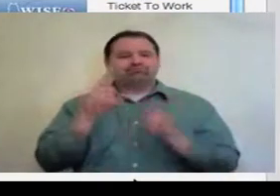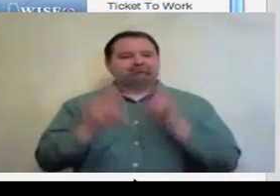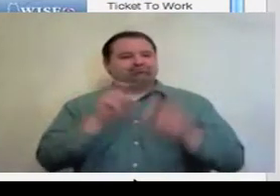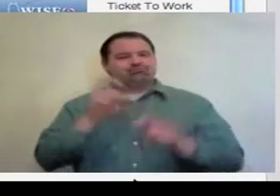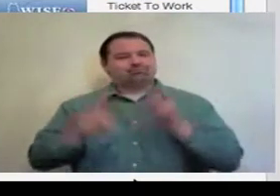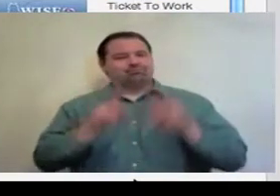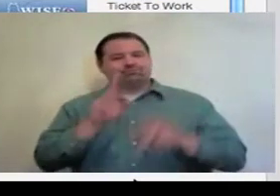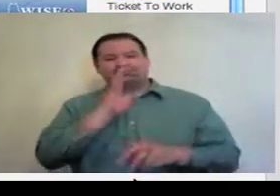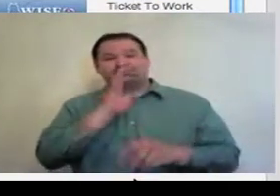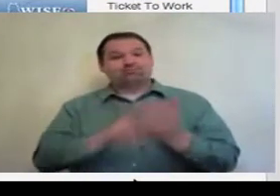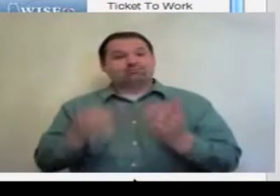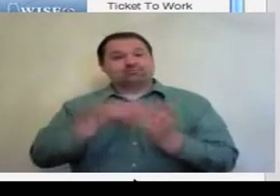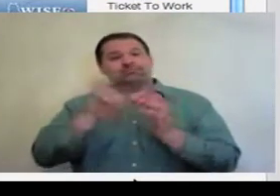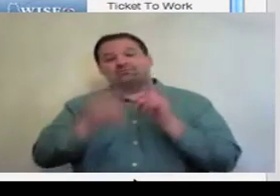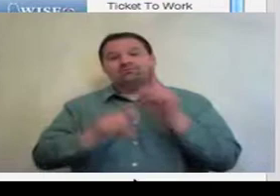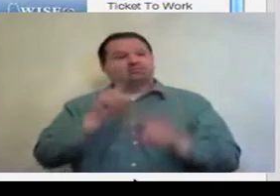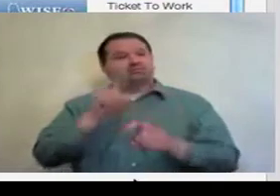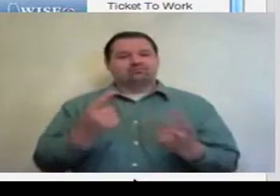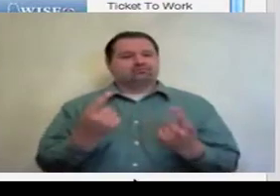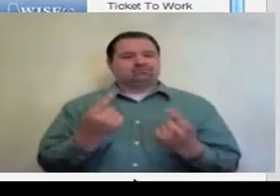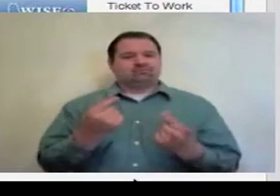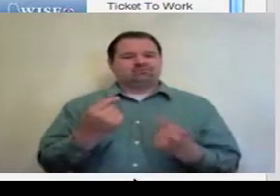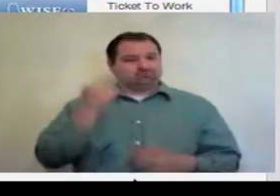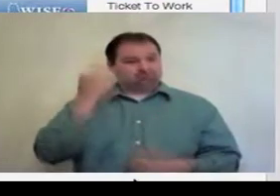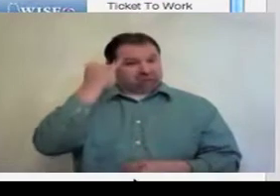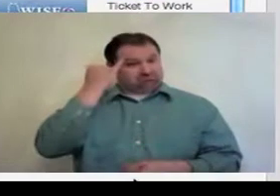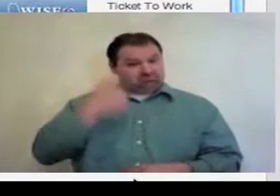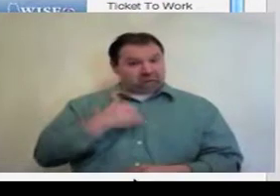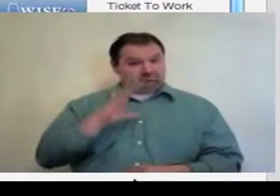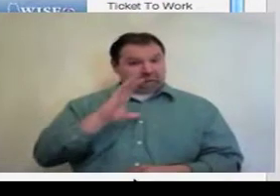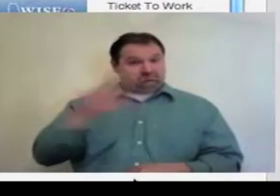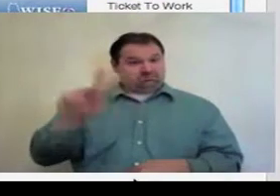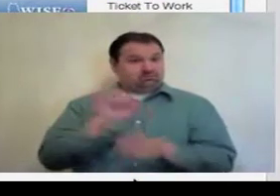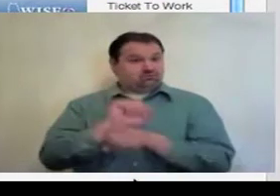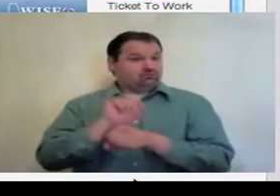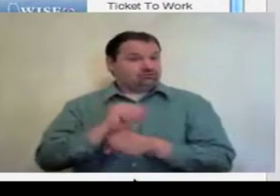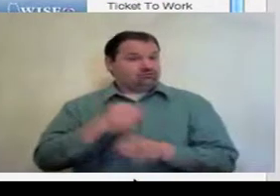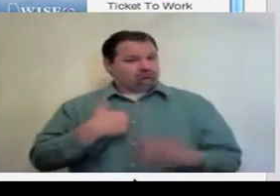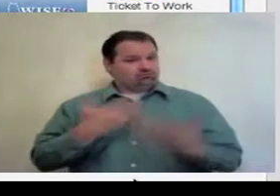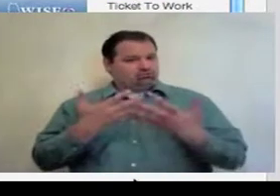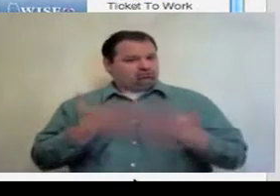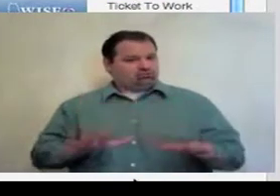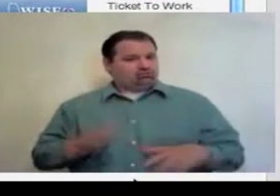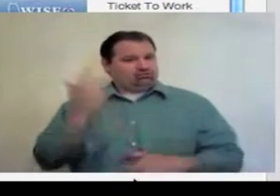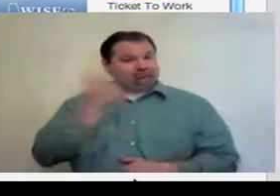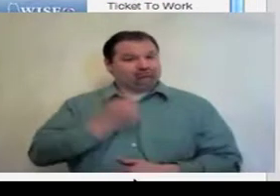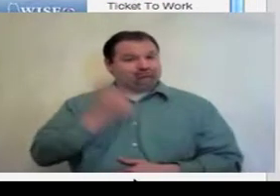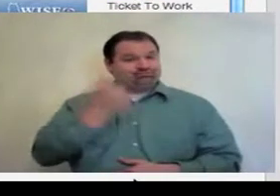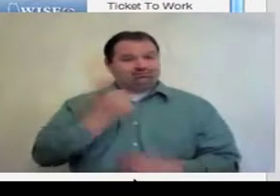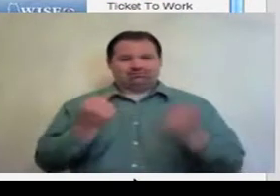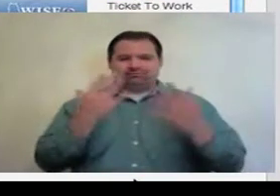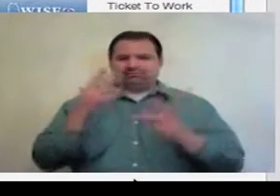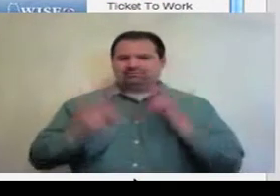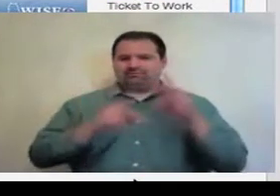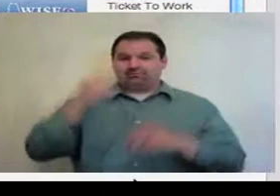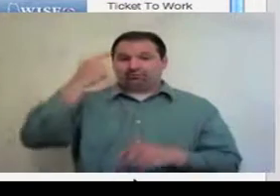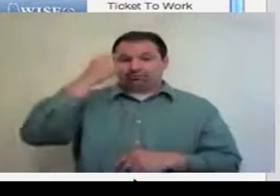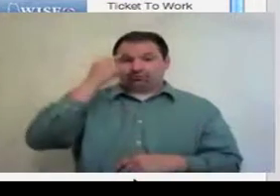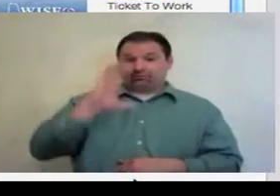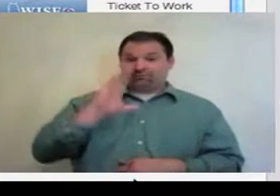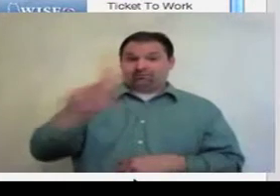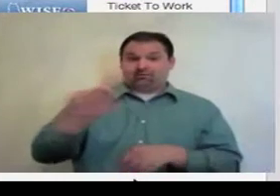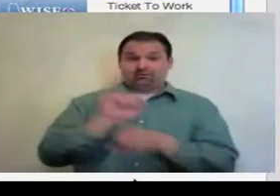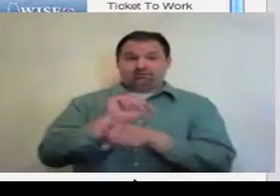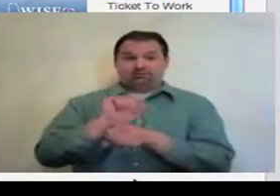as a community work incentives coordinator, and one of the most common ones is, will I lose my benefits when I go back to work? A lot of people assume that their